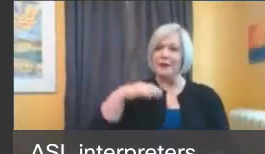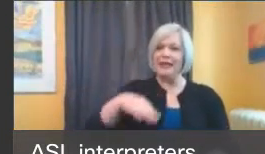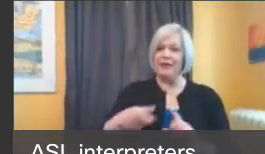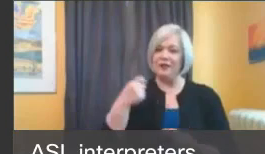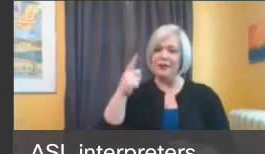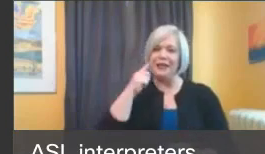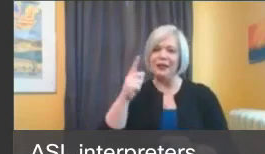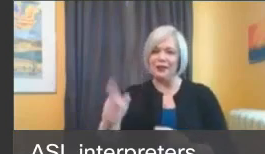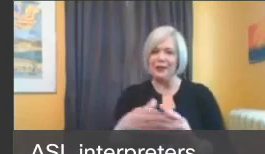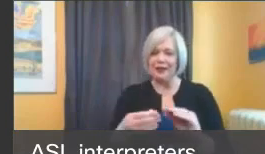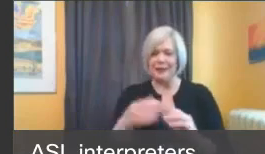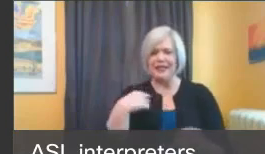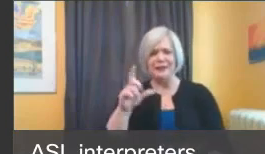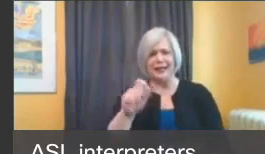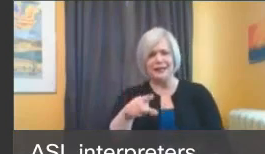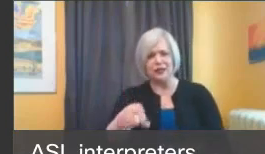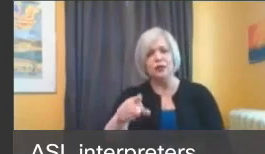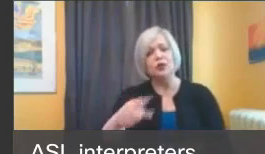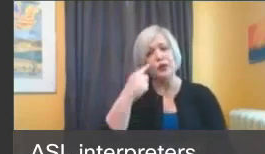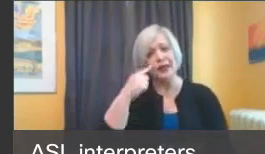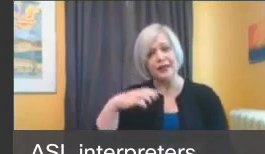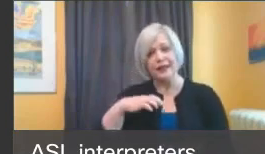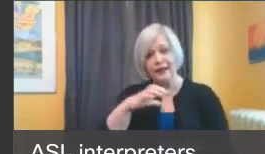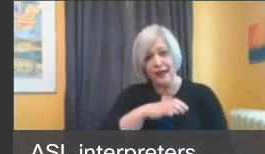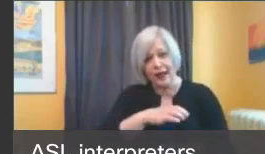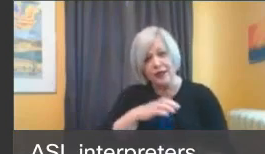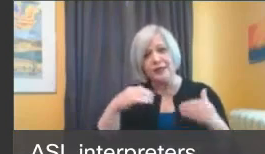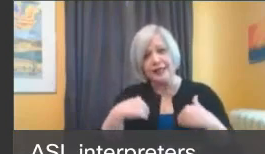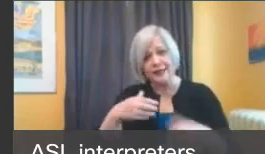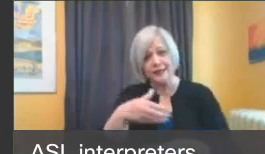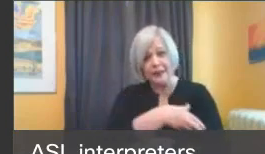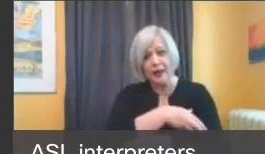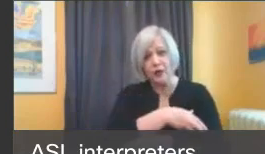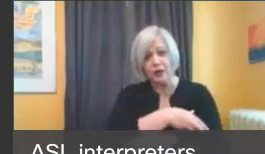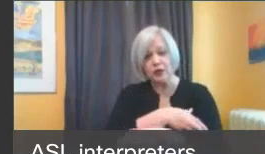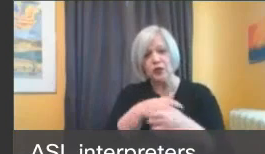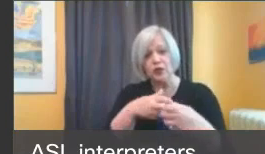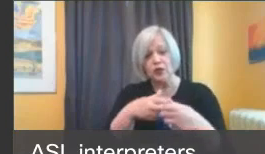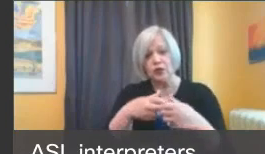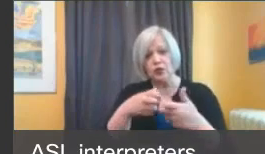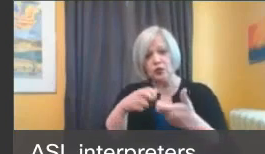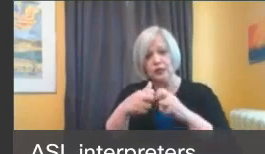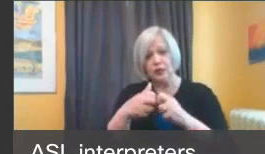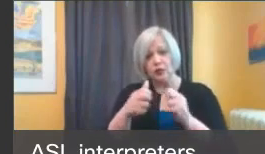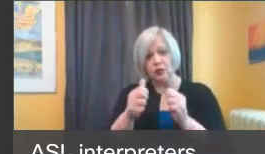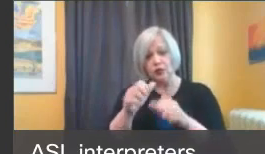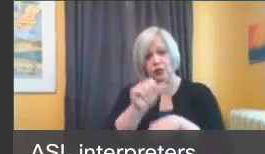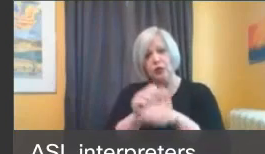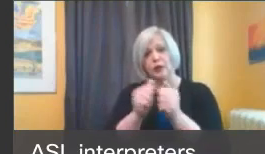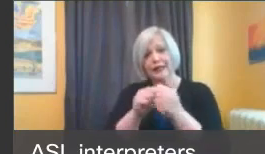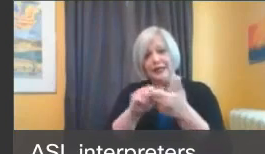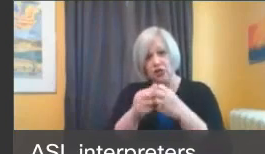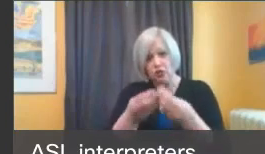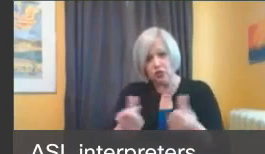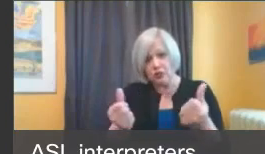to ask you, do you think that Congress has the authority to deal with the issues that you've identified, and how, particularly since we're